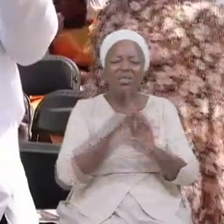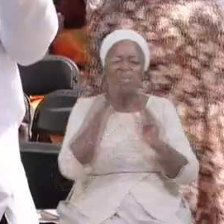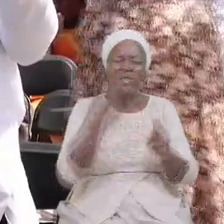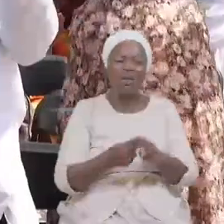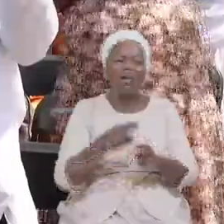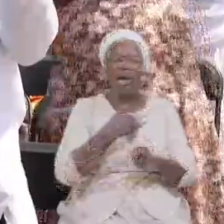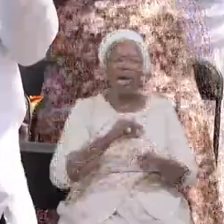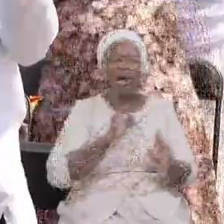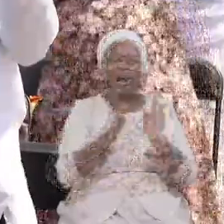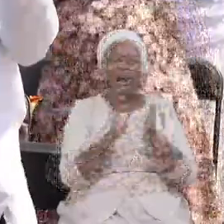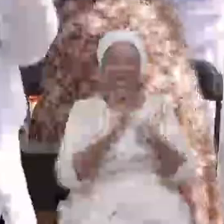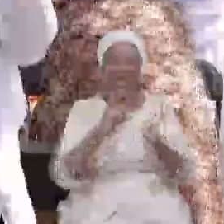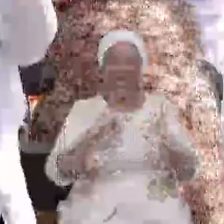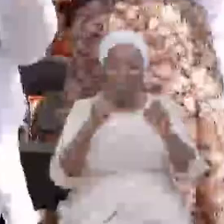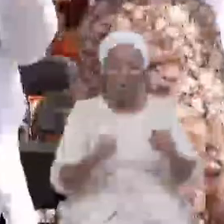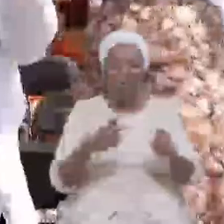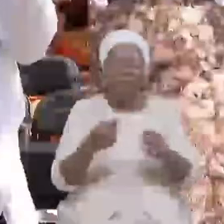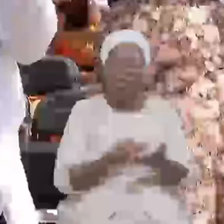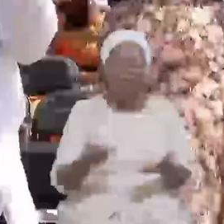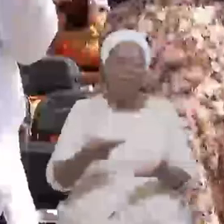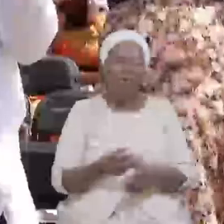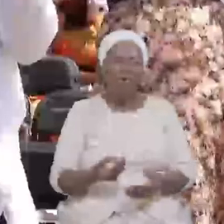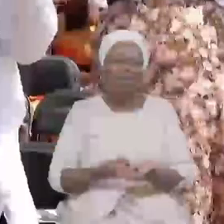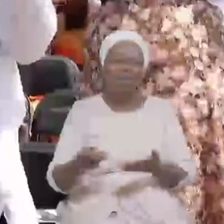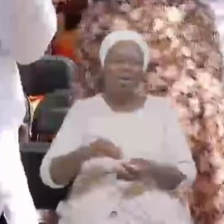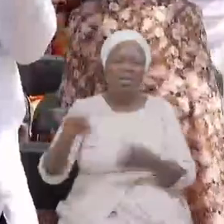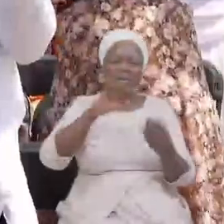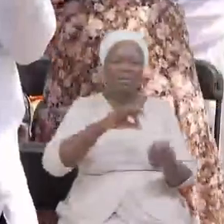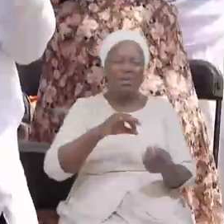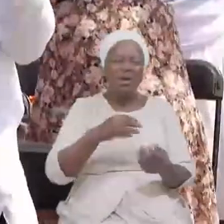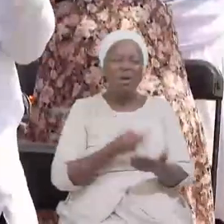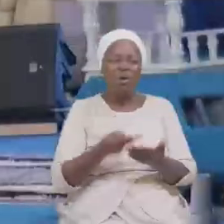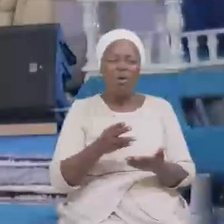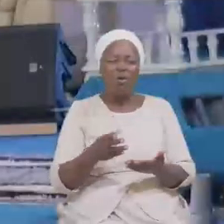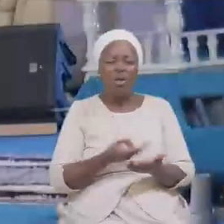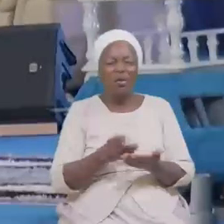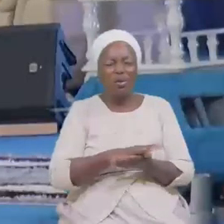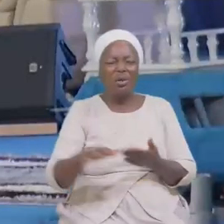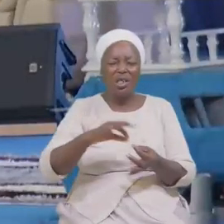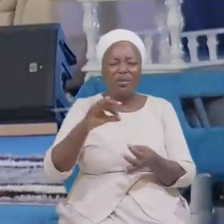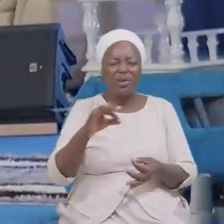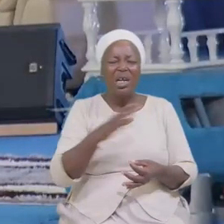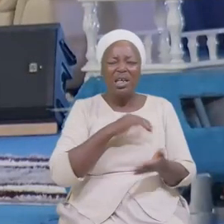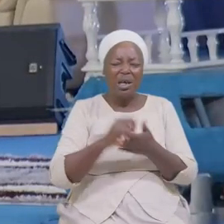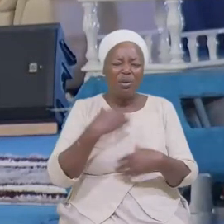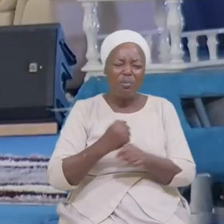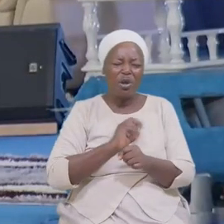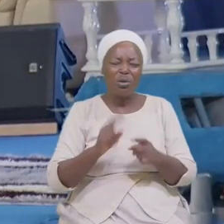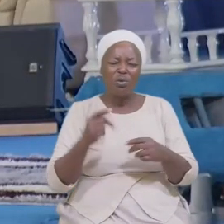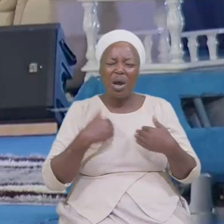pray the power of the Holy Ghost that will make us go out and have revival anywhere and